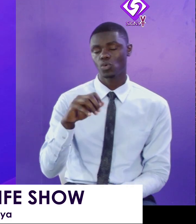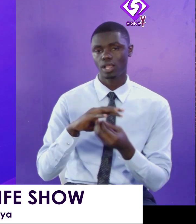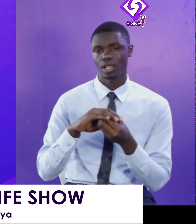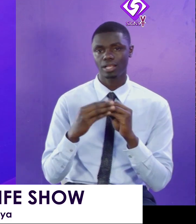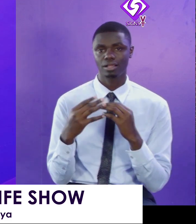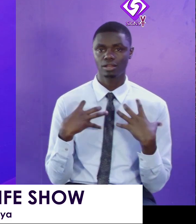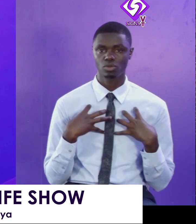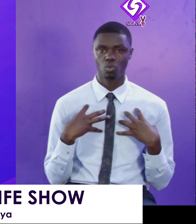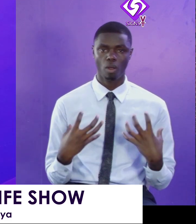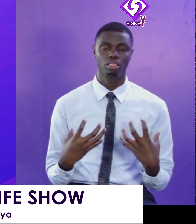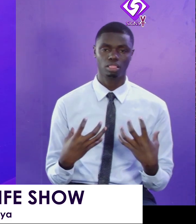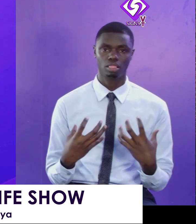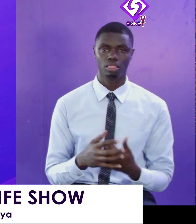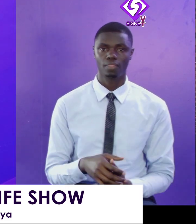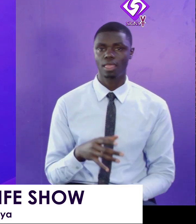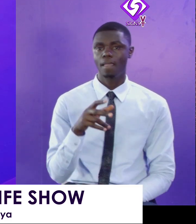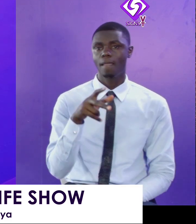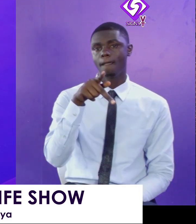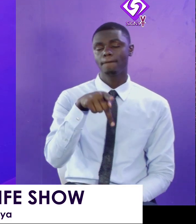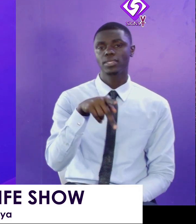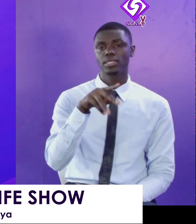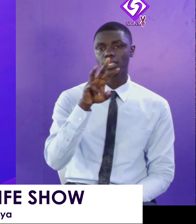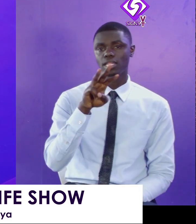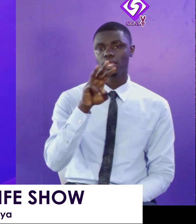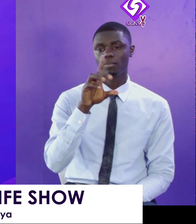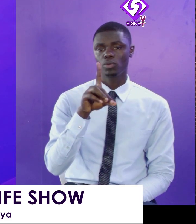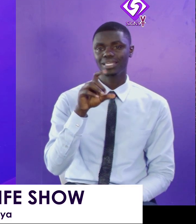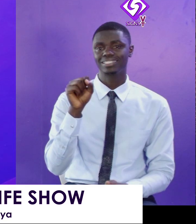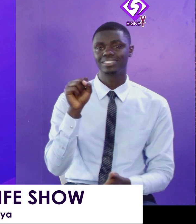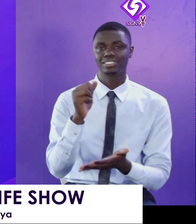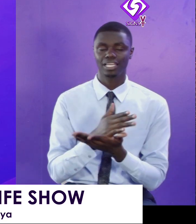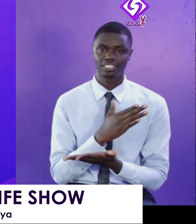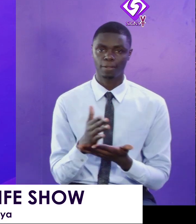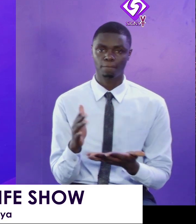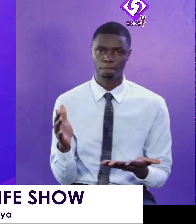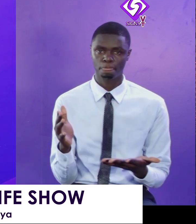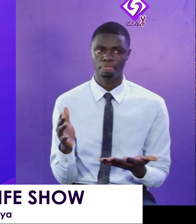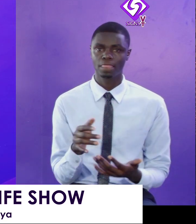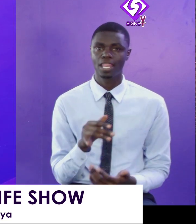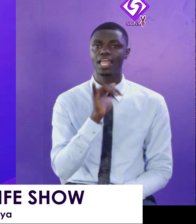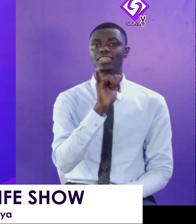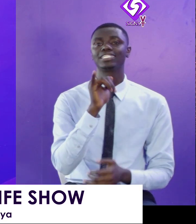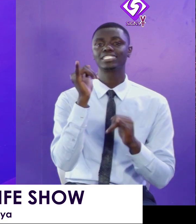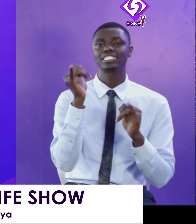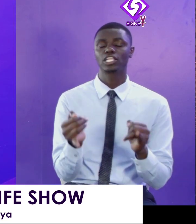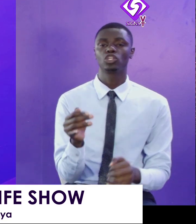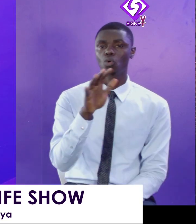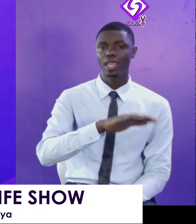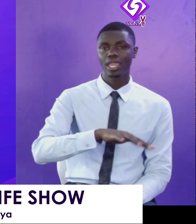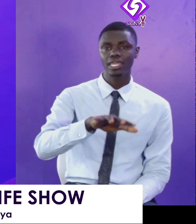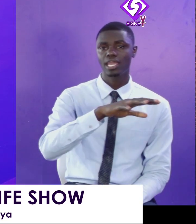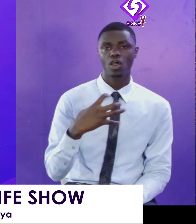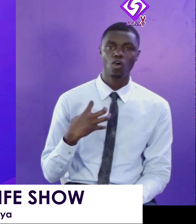Yeah. Even the PWD sector, where you are, that is a new frontier of wealth